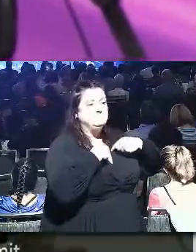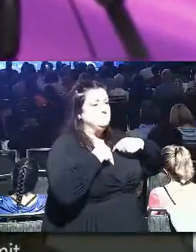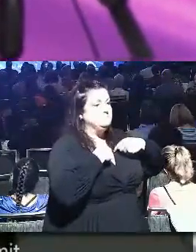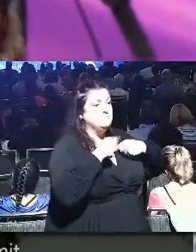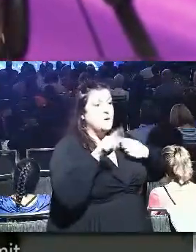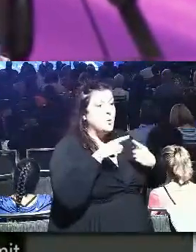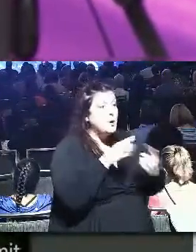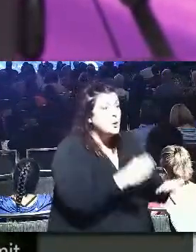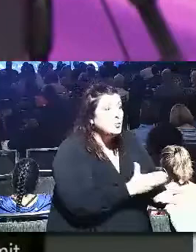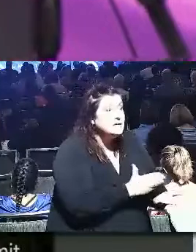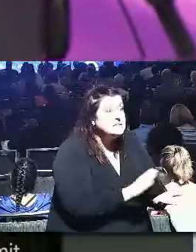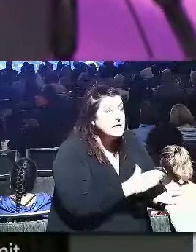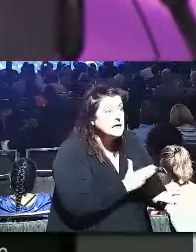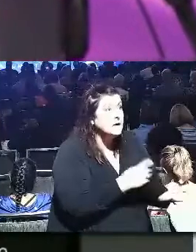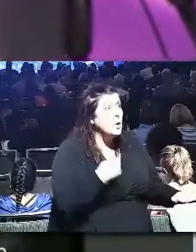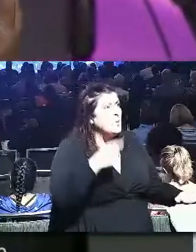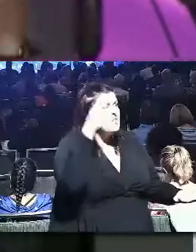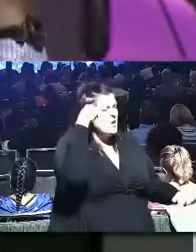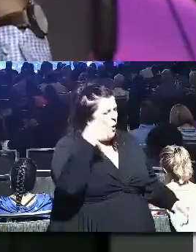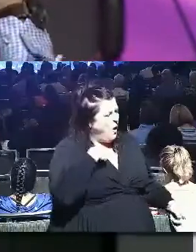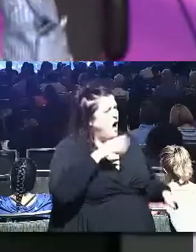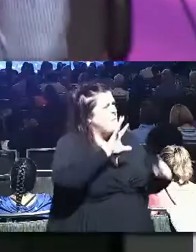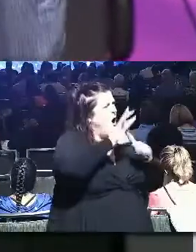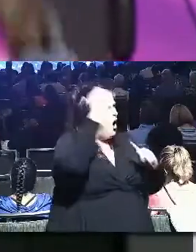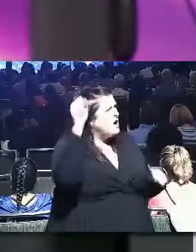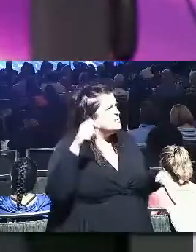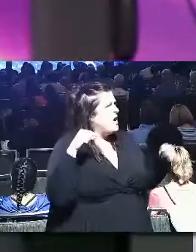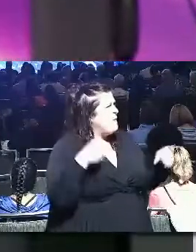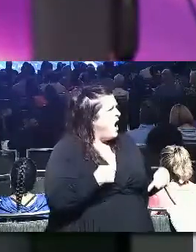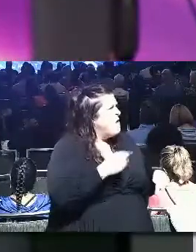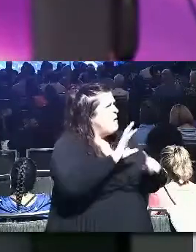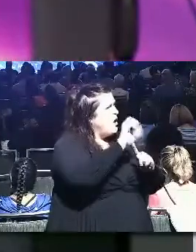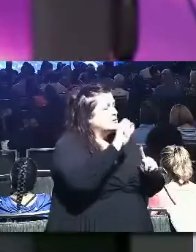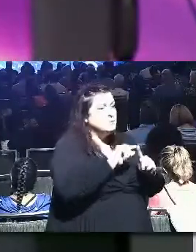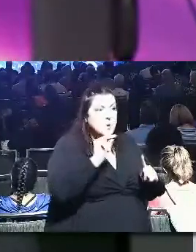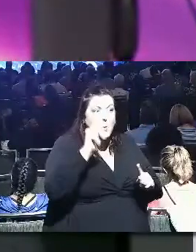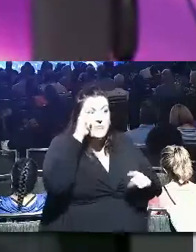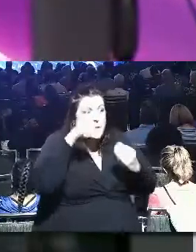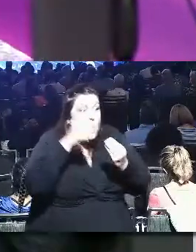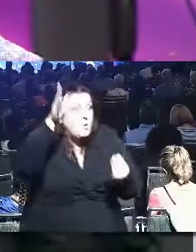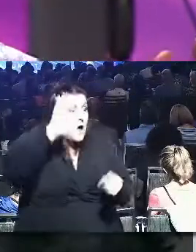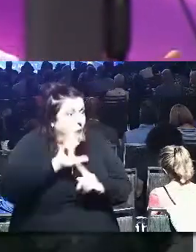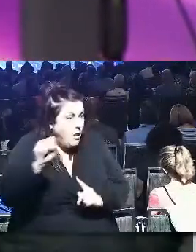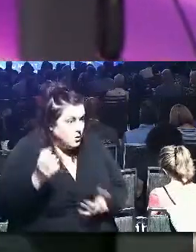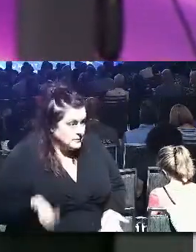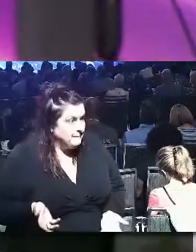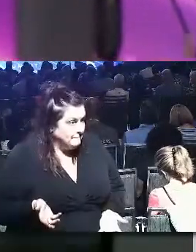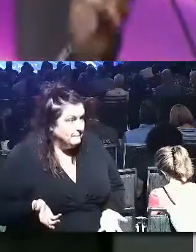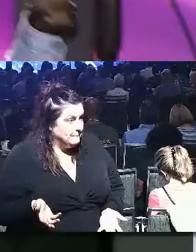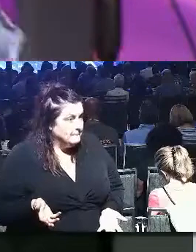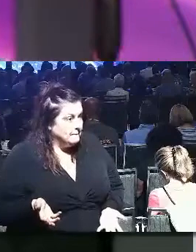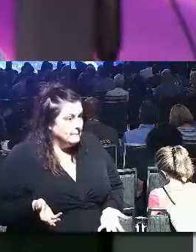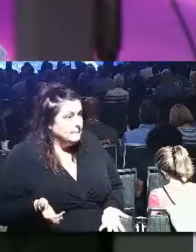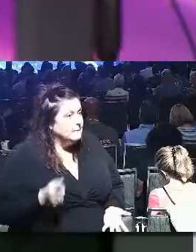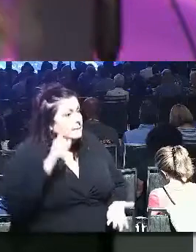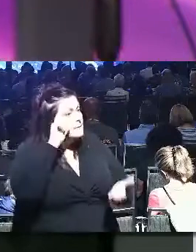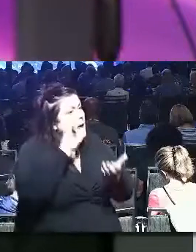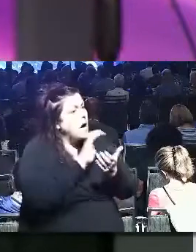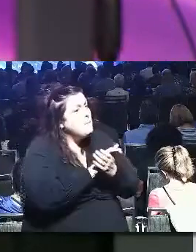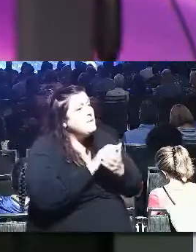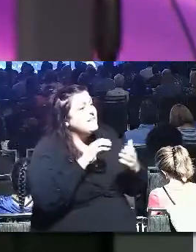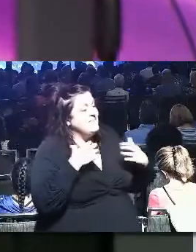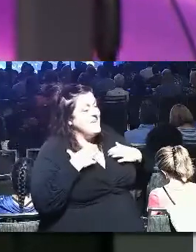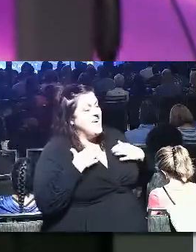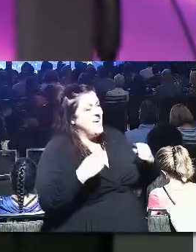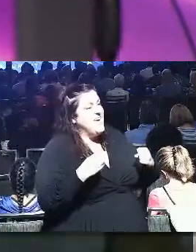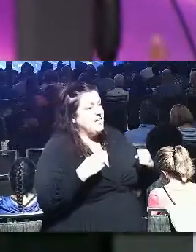don't think about how awesome we are. We think about how awesome God is. And I believe there is healing going on in the International